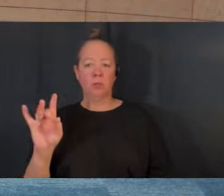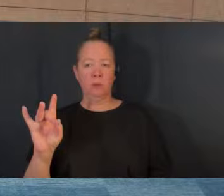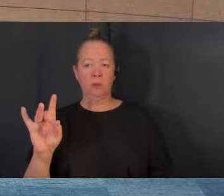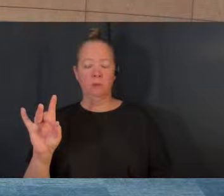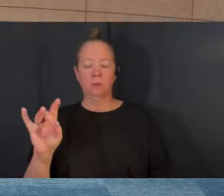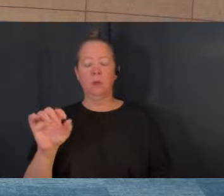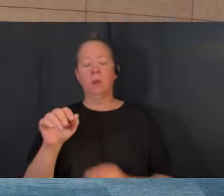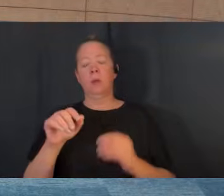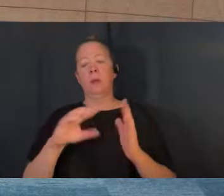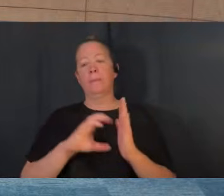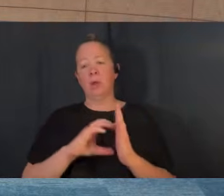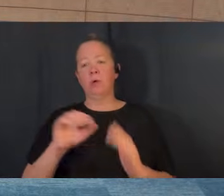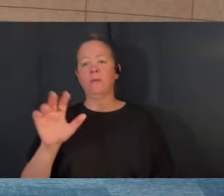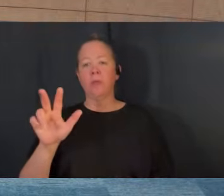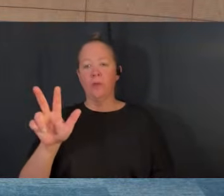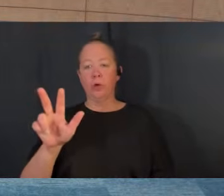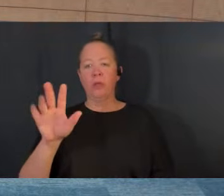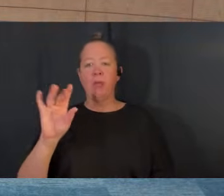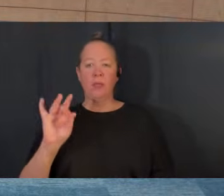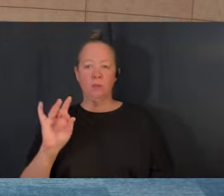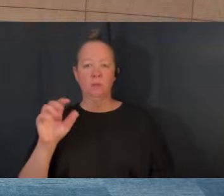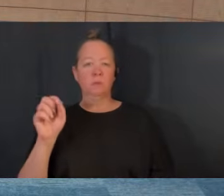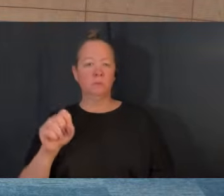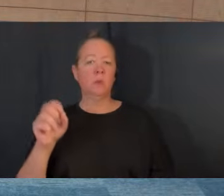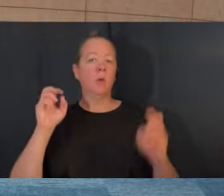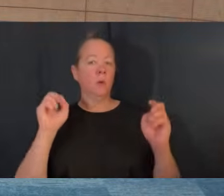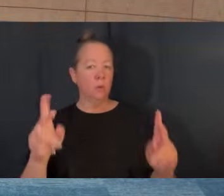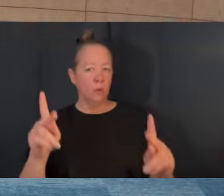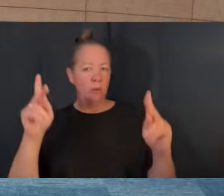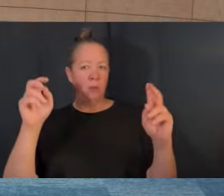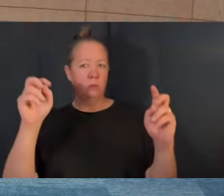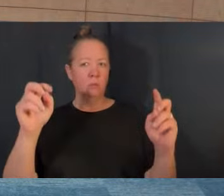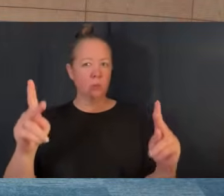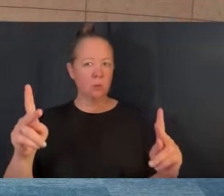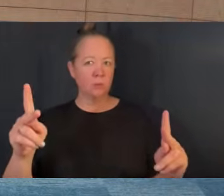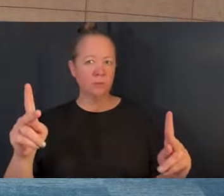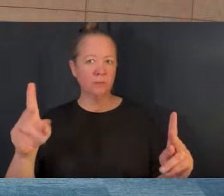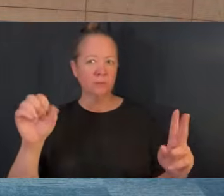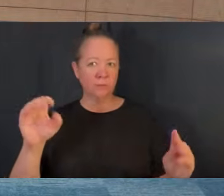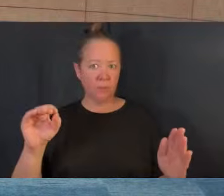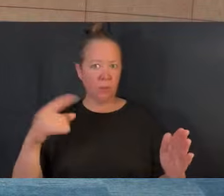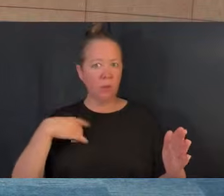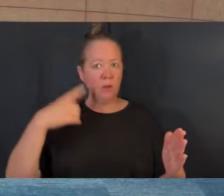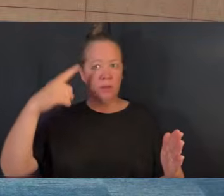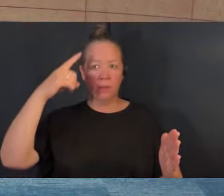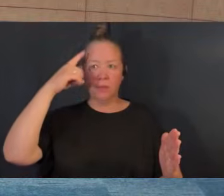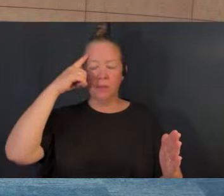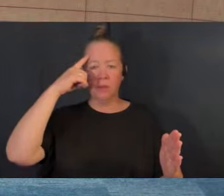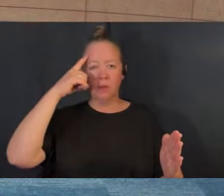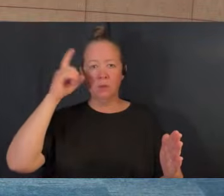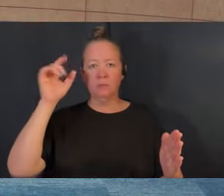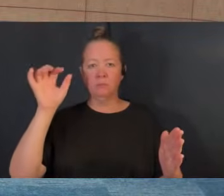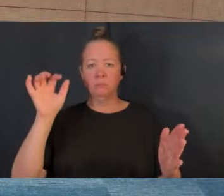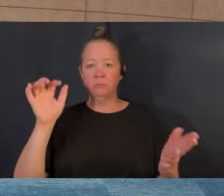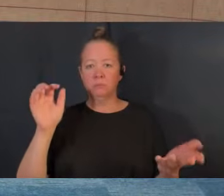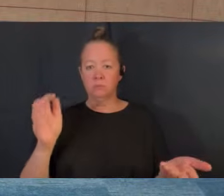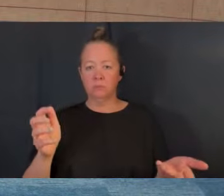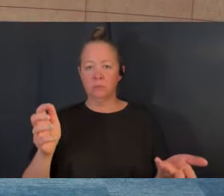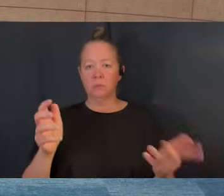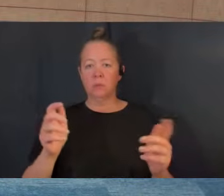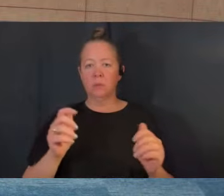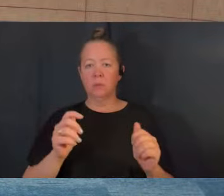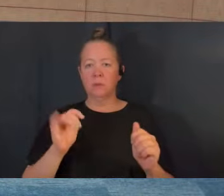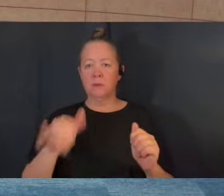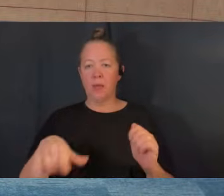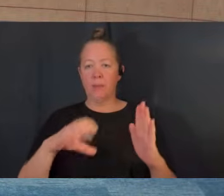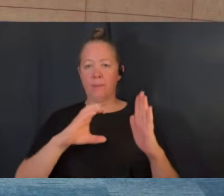Okay. So what? Okay. So I think the relevant passage is in paragraph